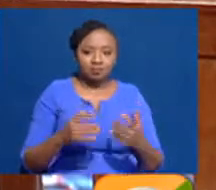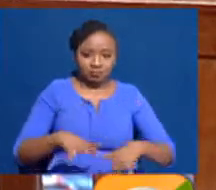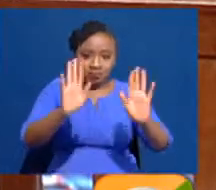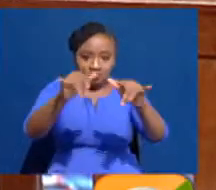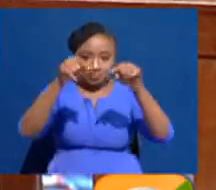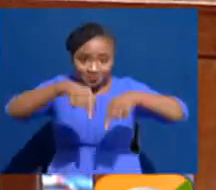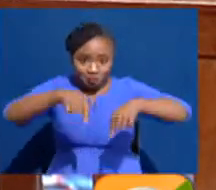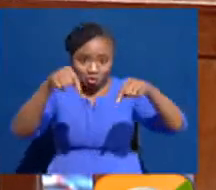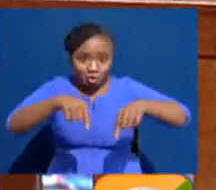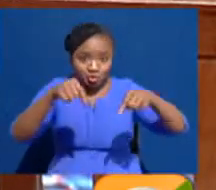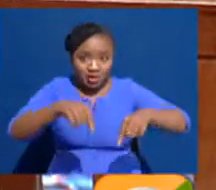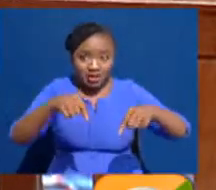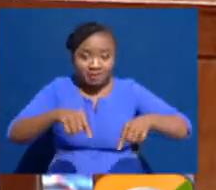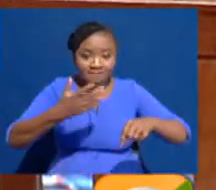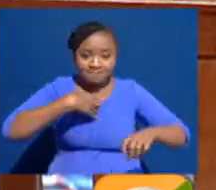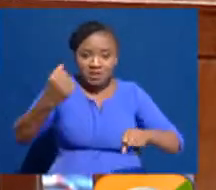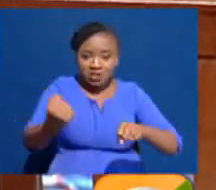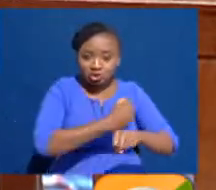Let me tell you,